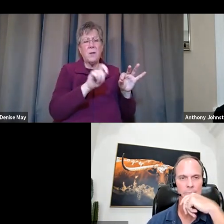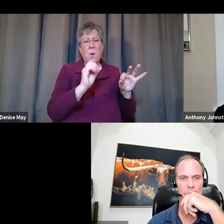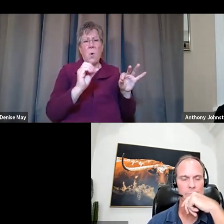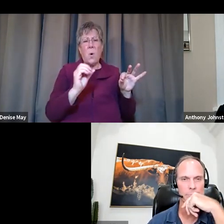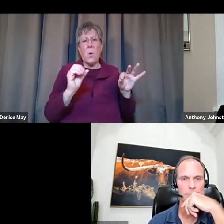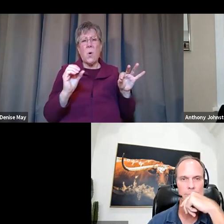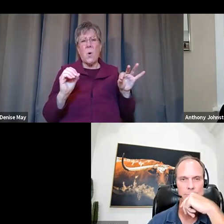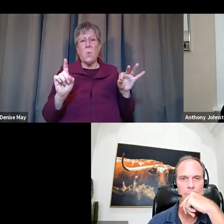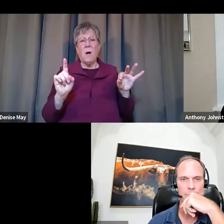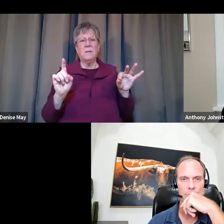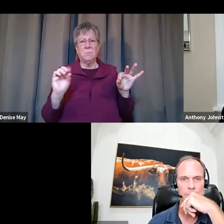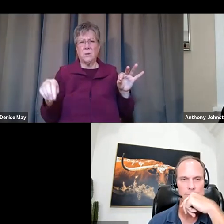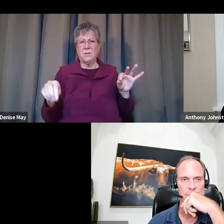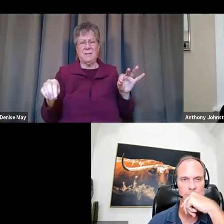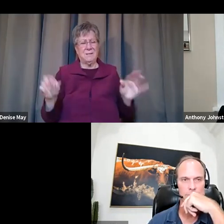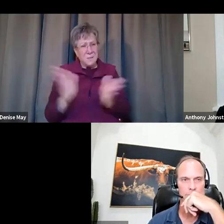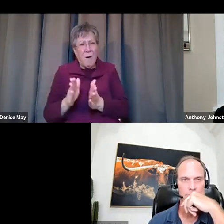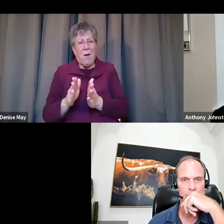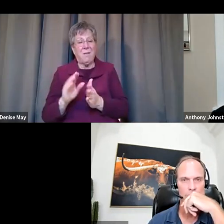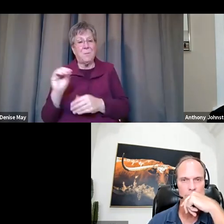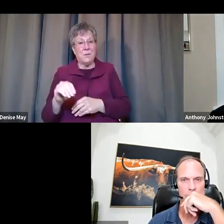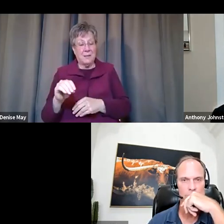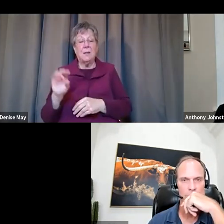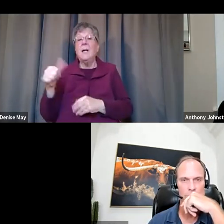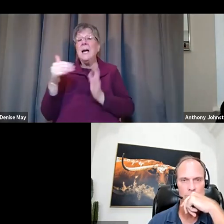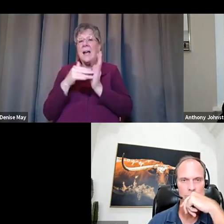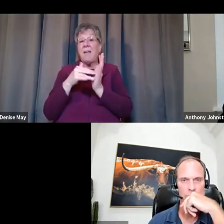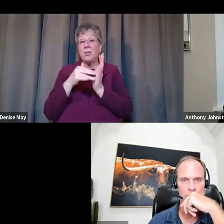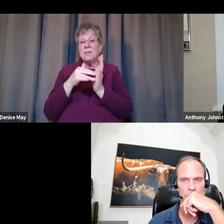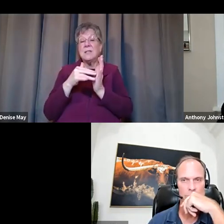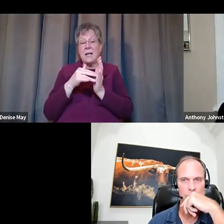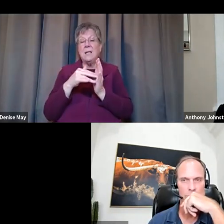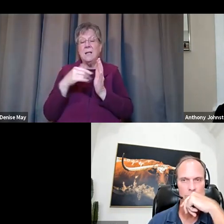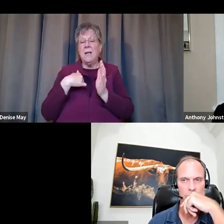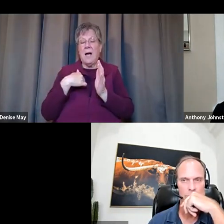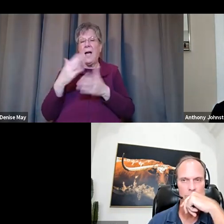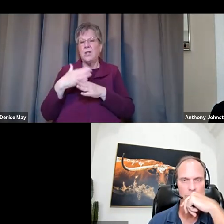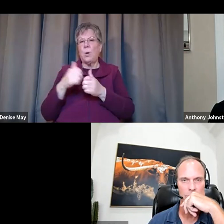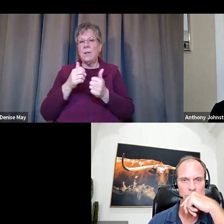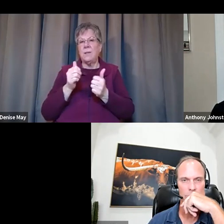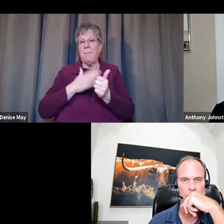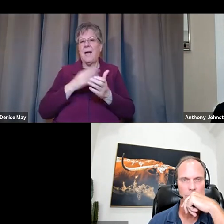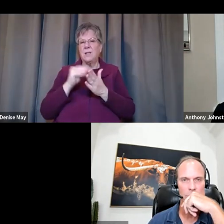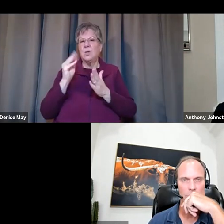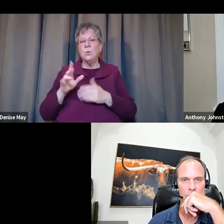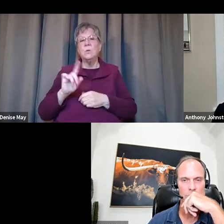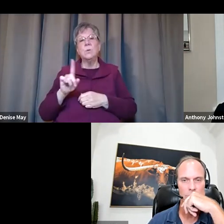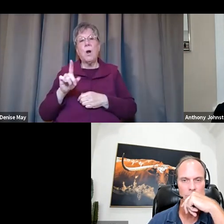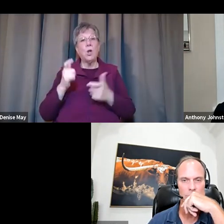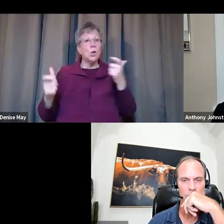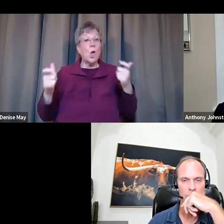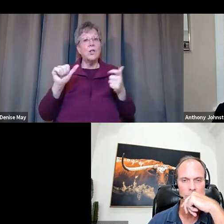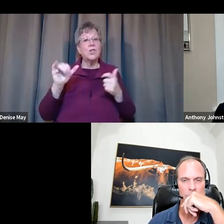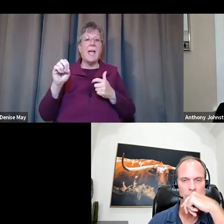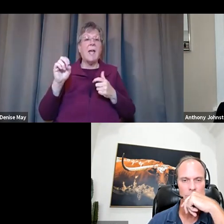0.00001% kinds of numbers. There's another study that I use to illustrate this to my students, where a large-scale survey